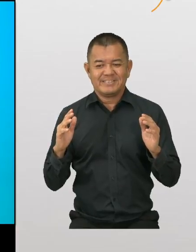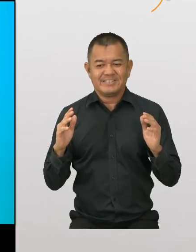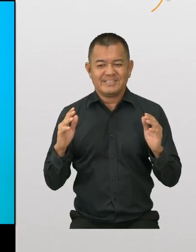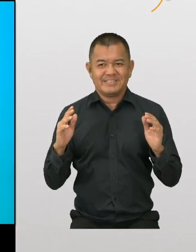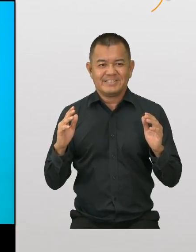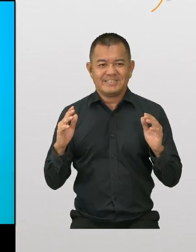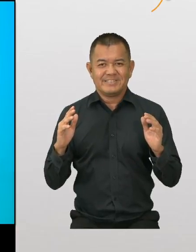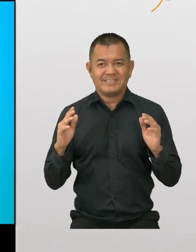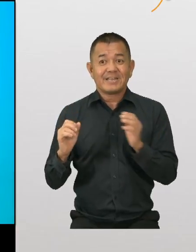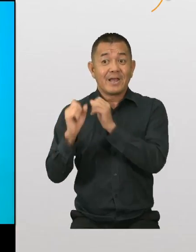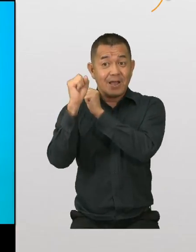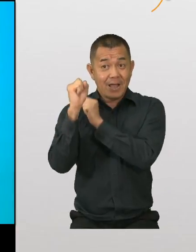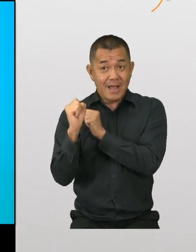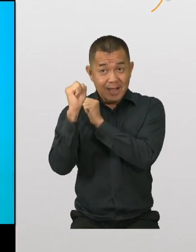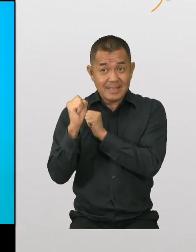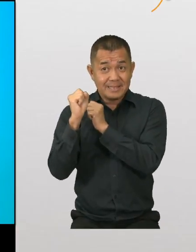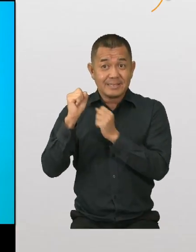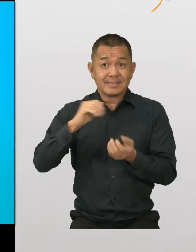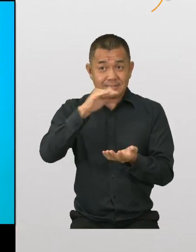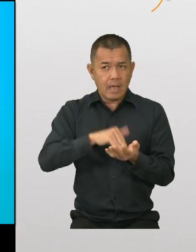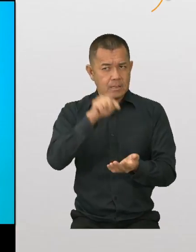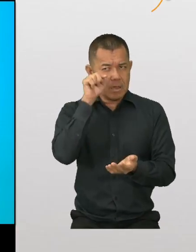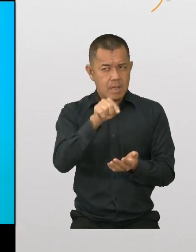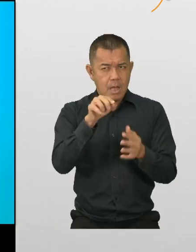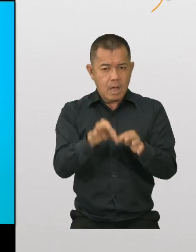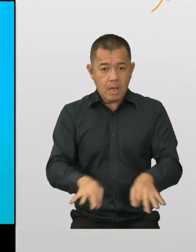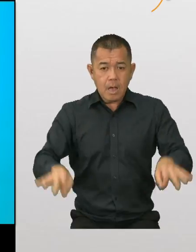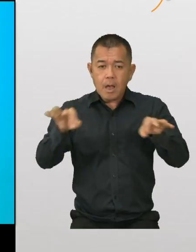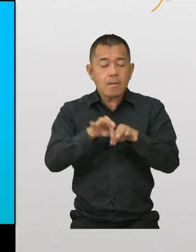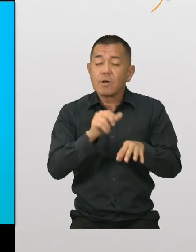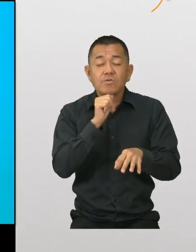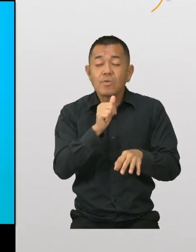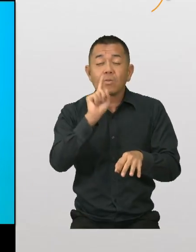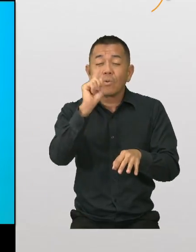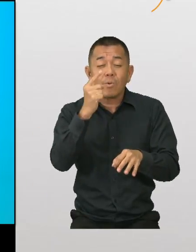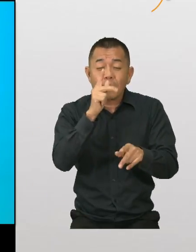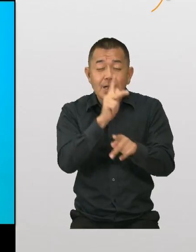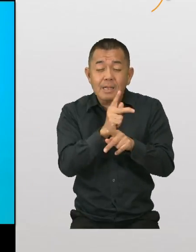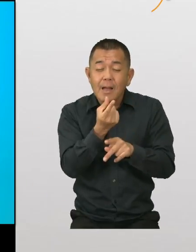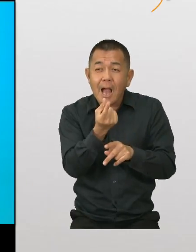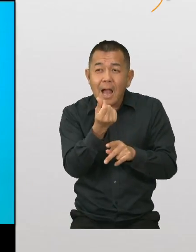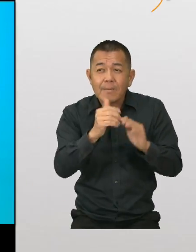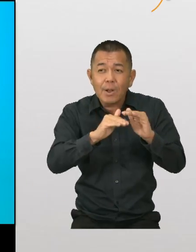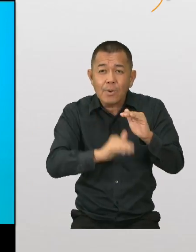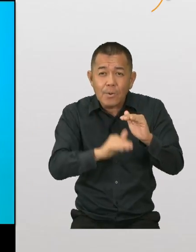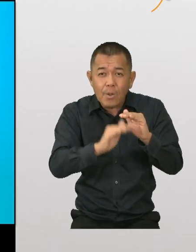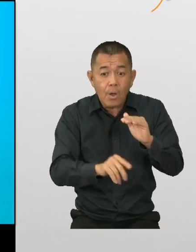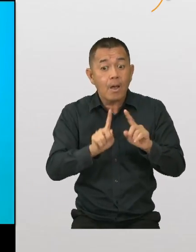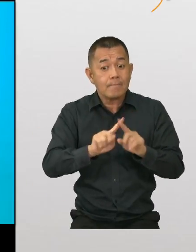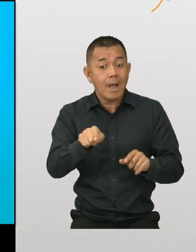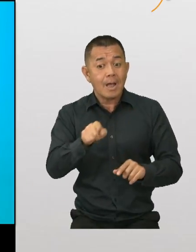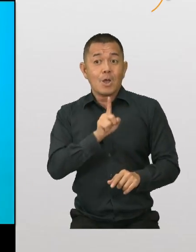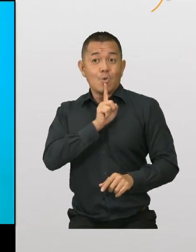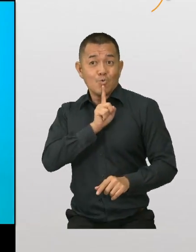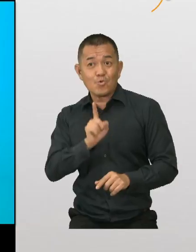Hawker centres are important not just to keep the cost of living low, they are also a cultural institution, a